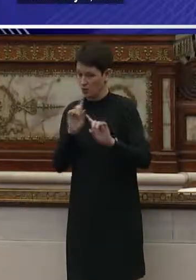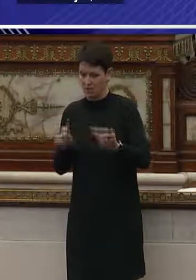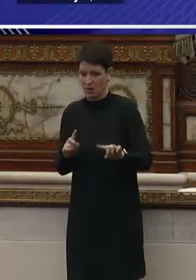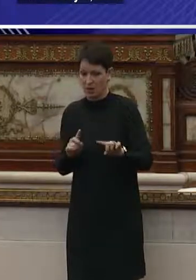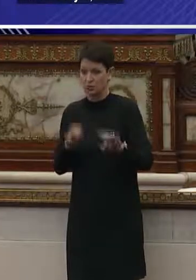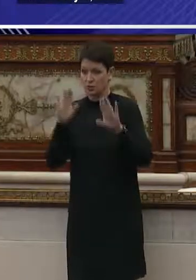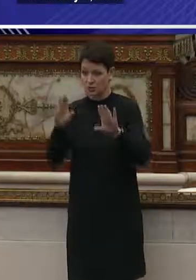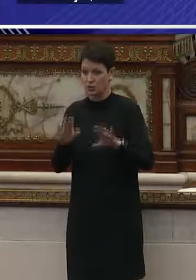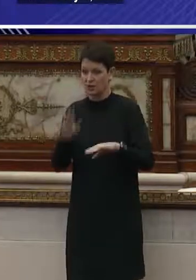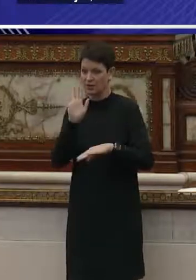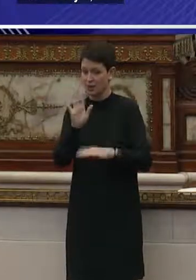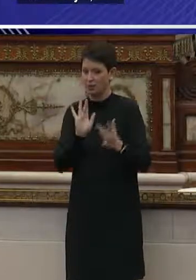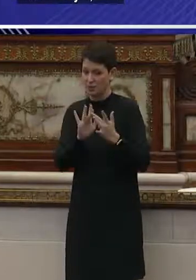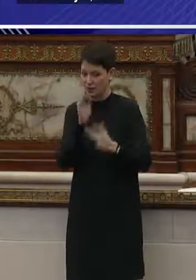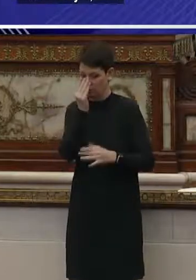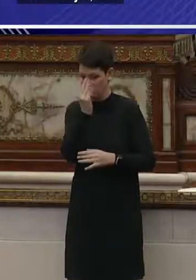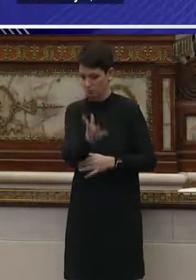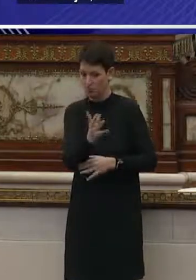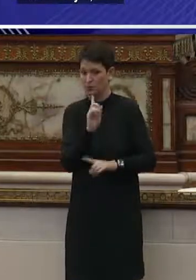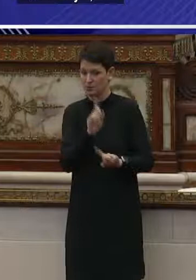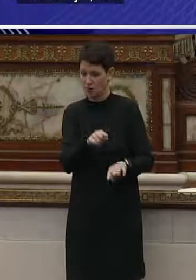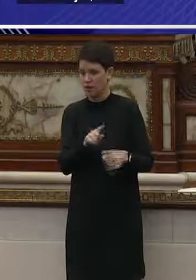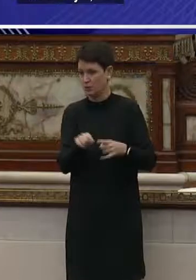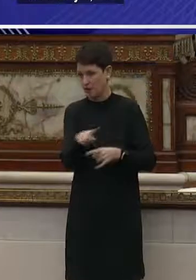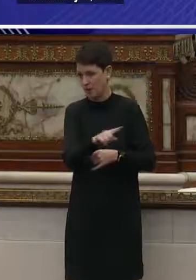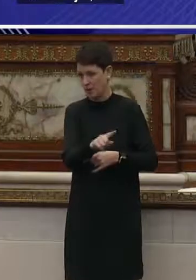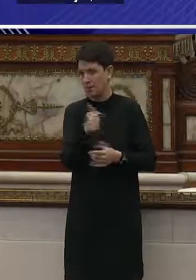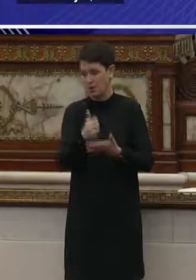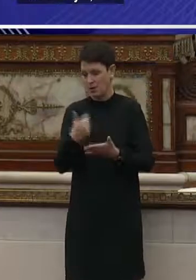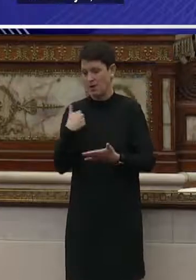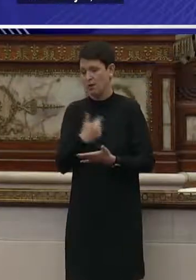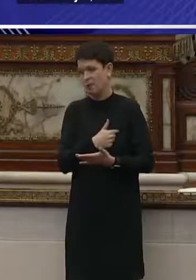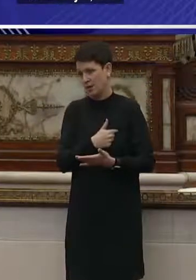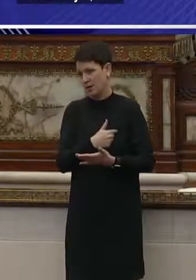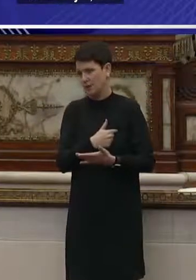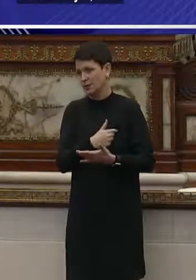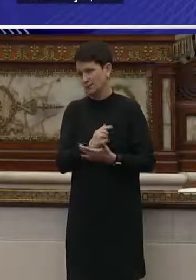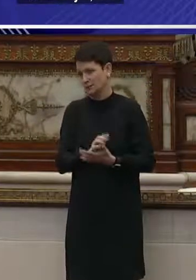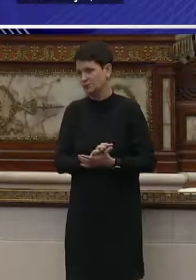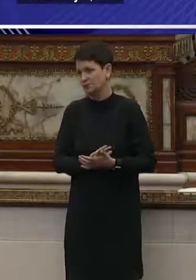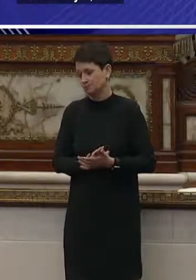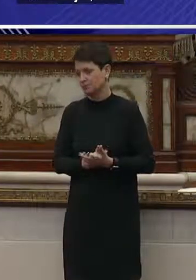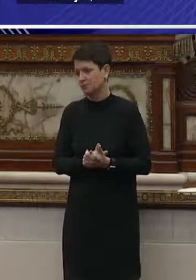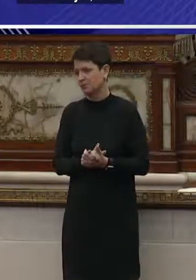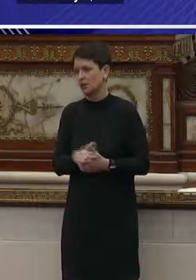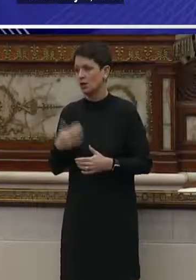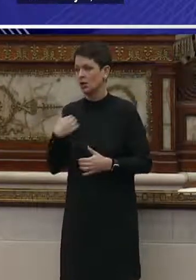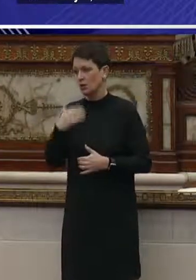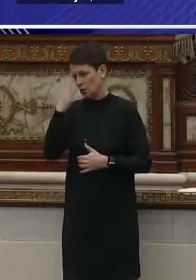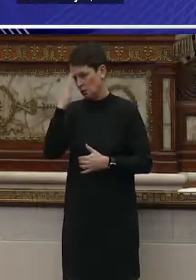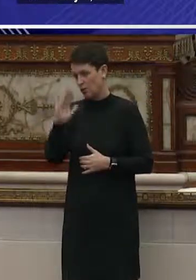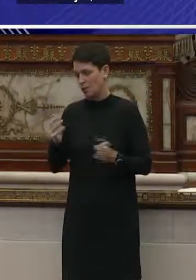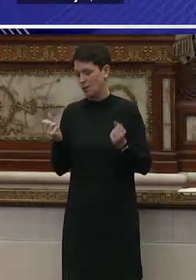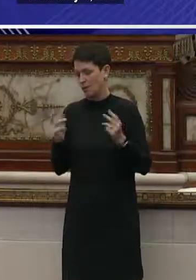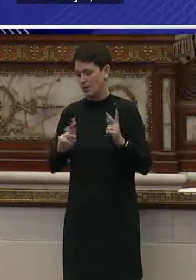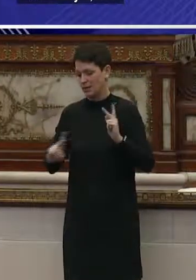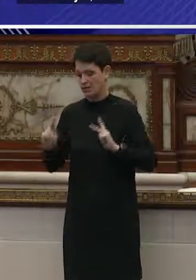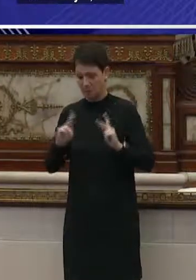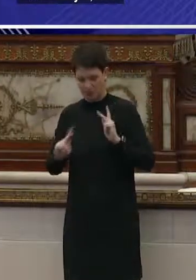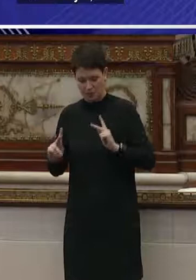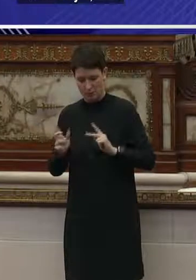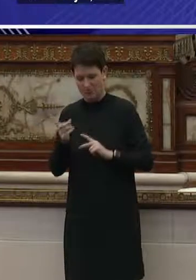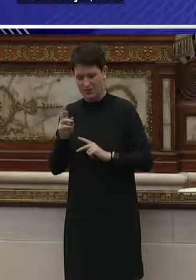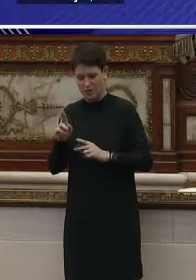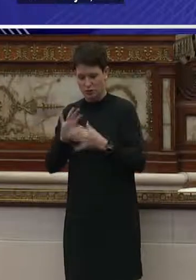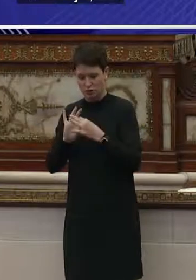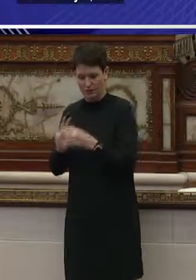great that they will be getting a response, because that'll help us at least be able to answer the questions. And we know that a lot of the affiliates, the doctor